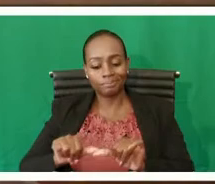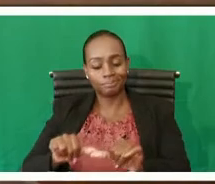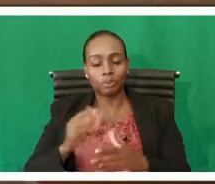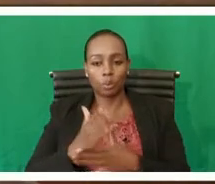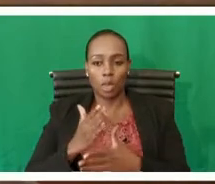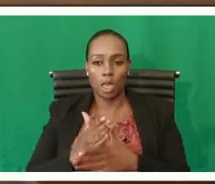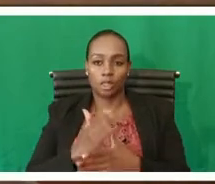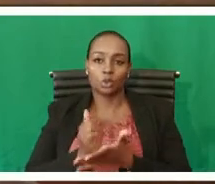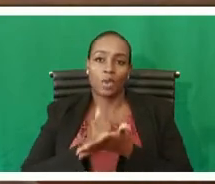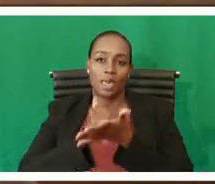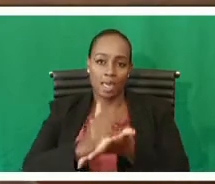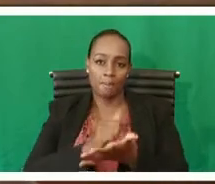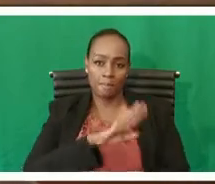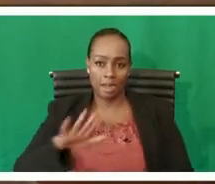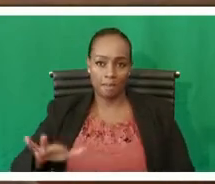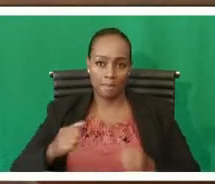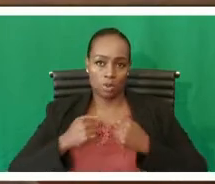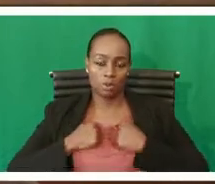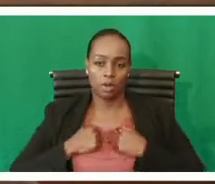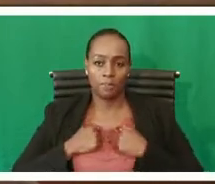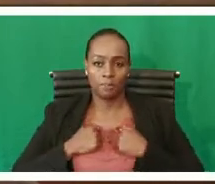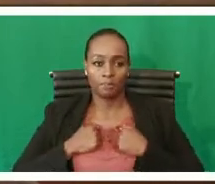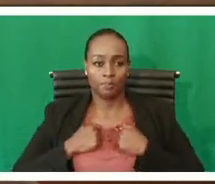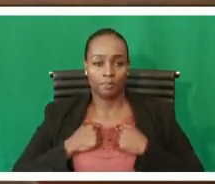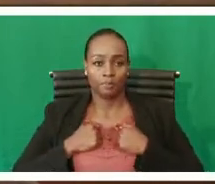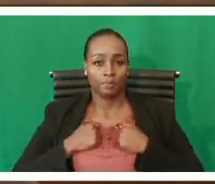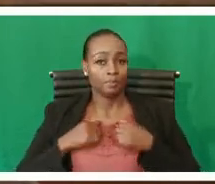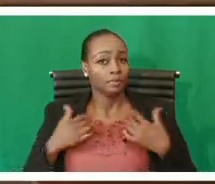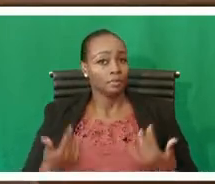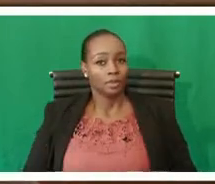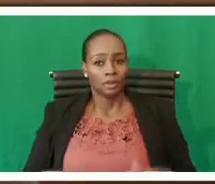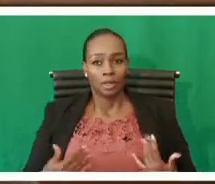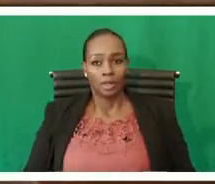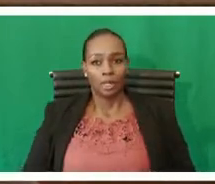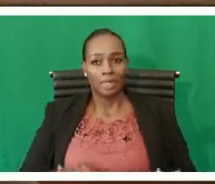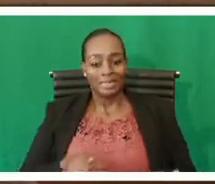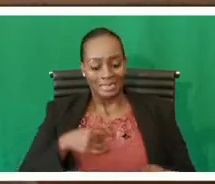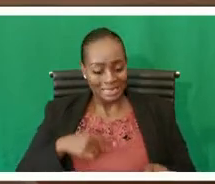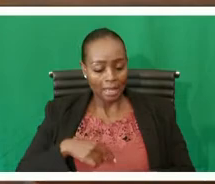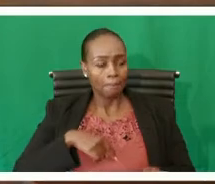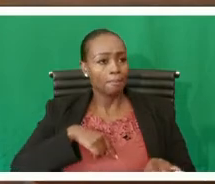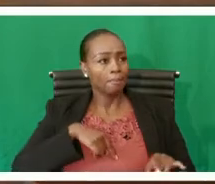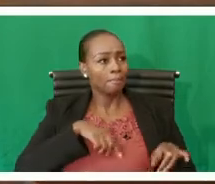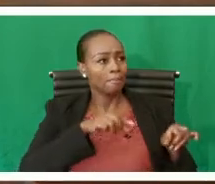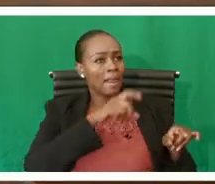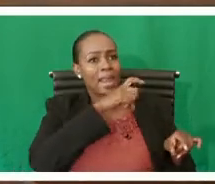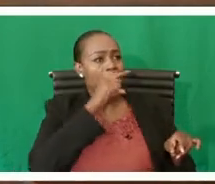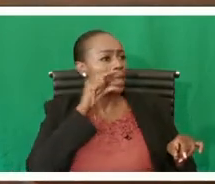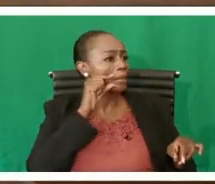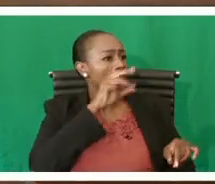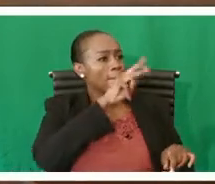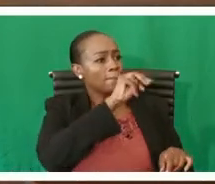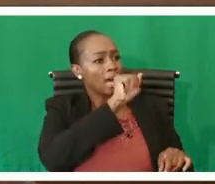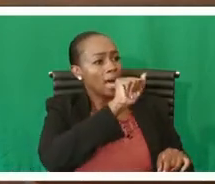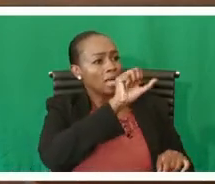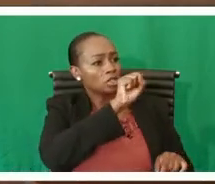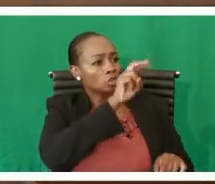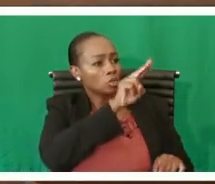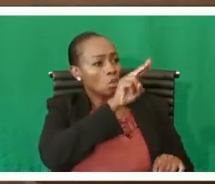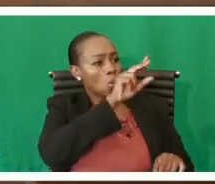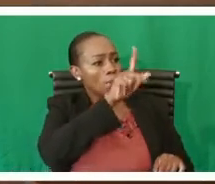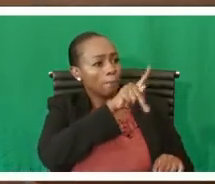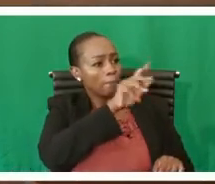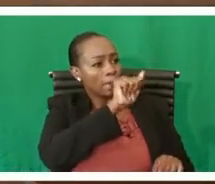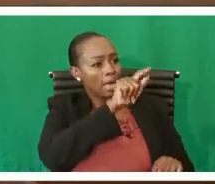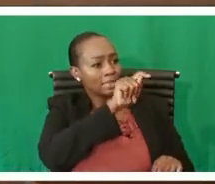thuse bana ba rona. He batho ba modimo masupa tsela ale a sa le a hirwa ka 2020 a